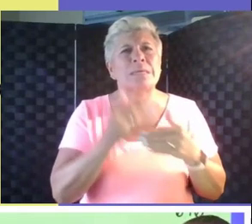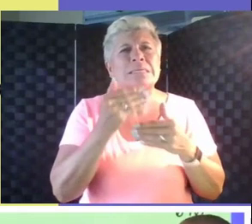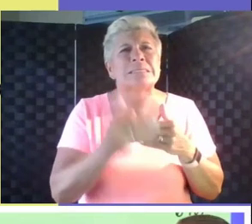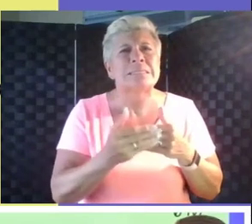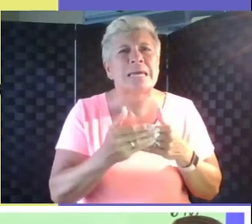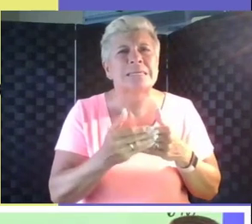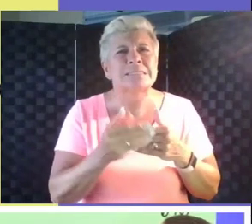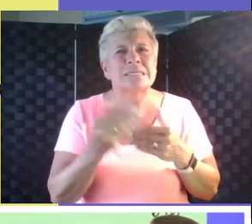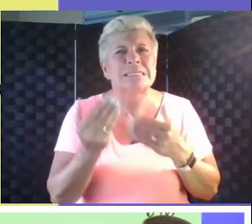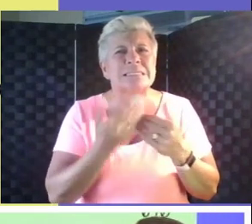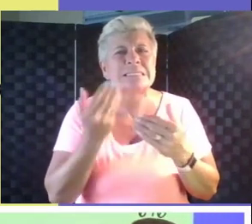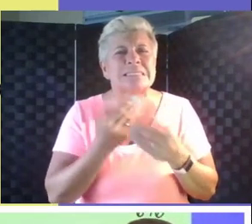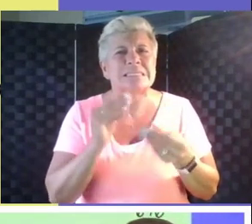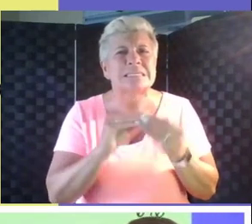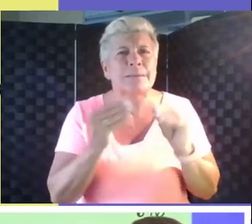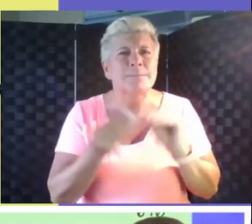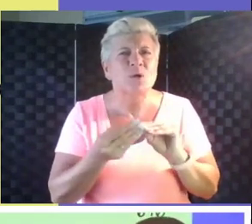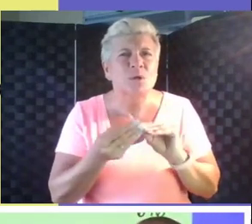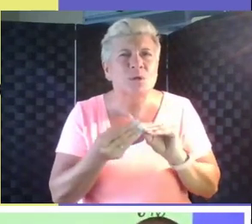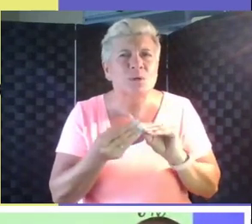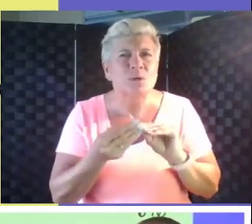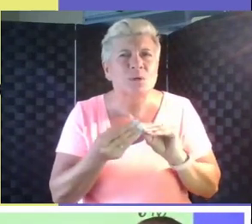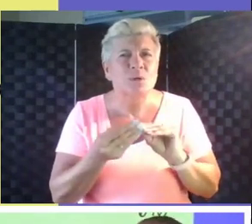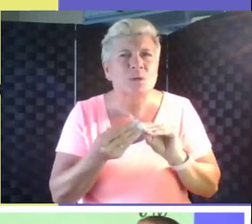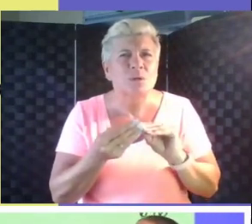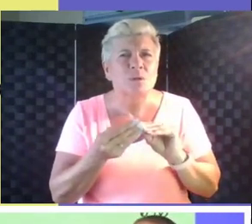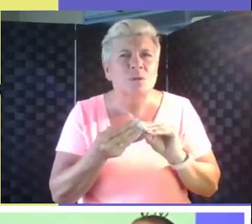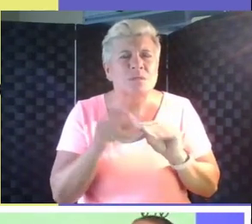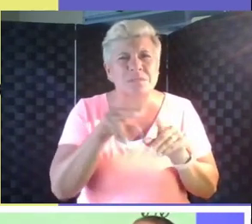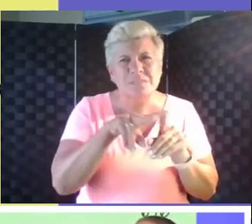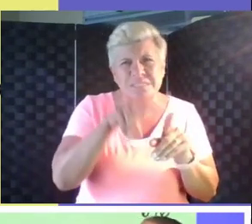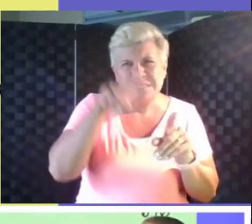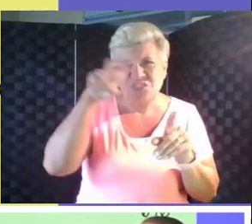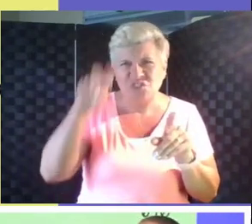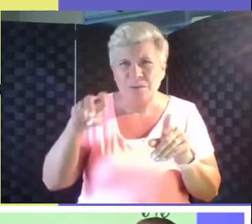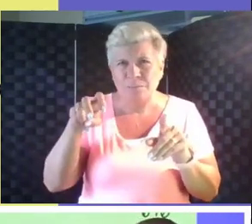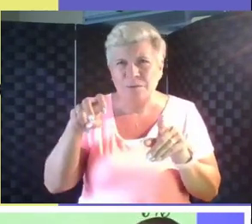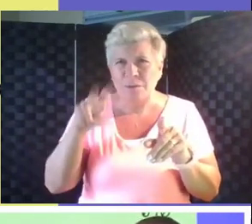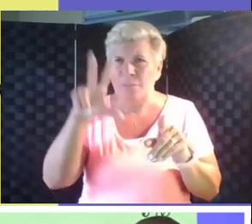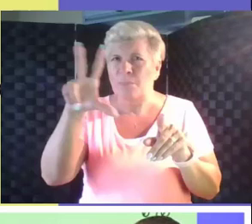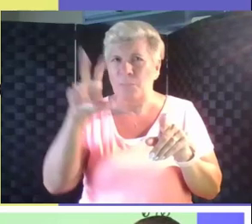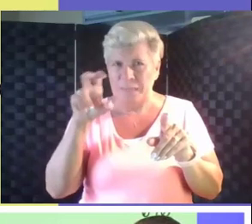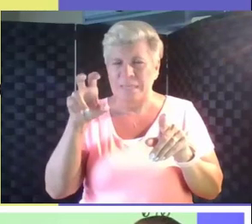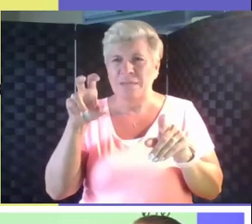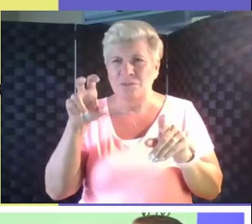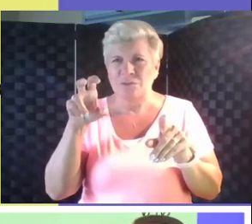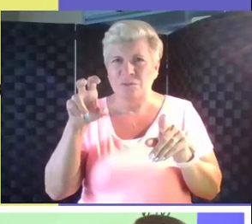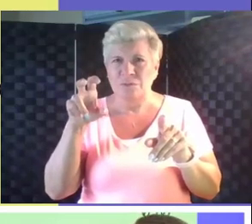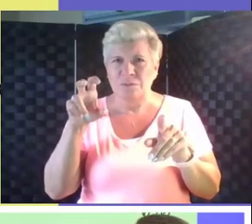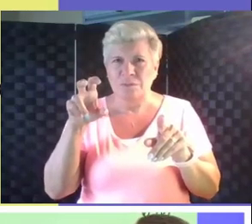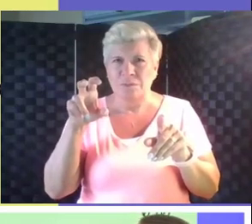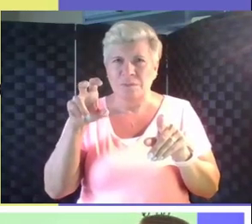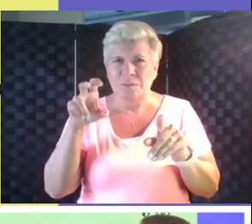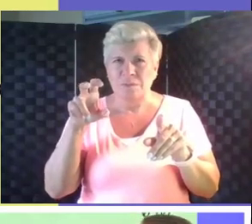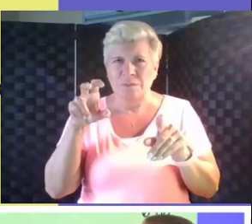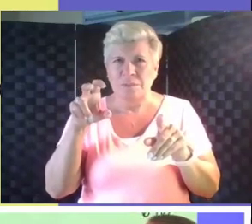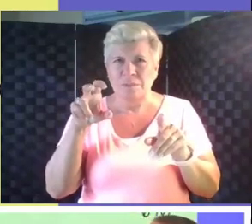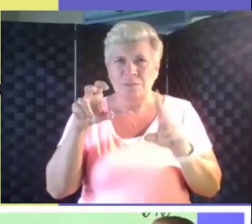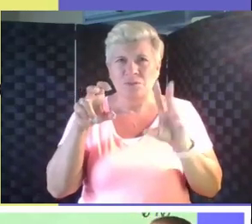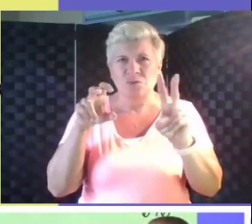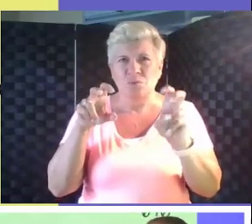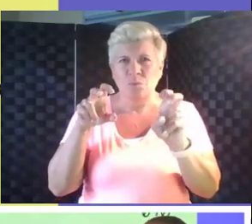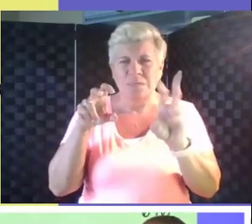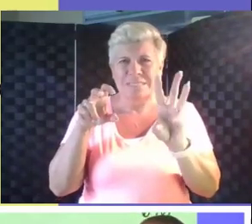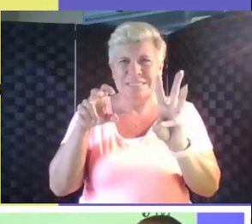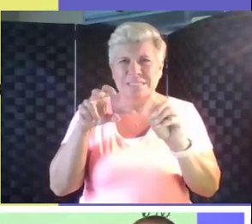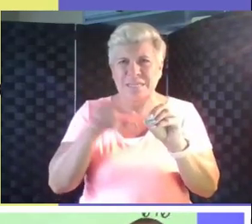next friendly number? I'm at 260. I want to get to an even 300. What do you think is going to be the best